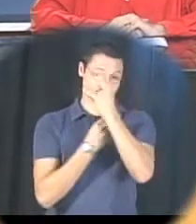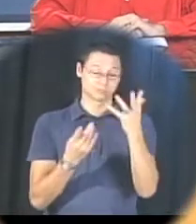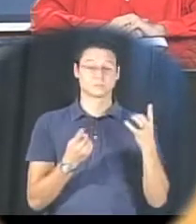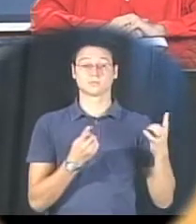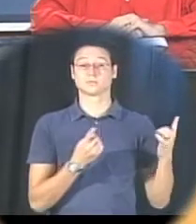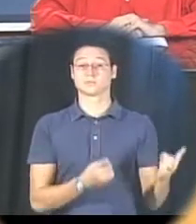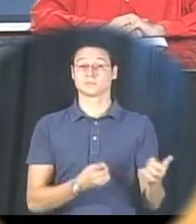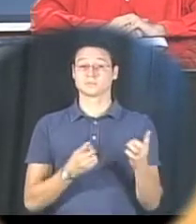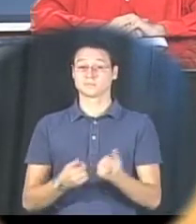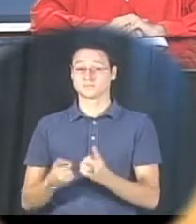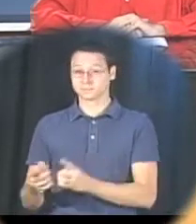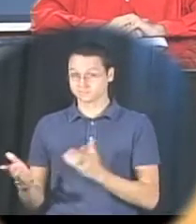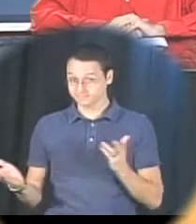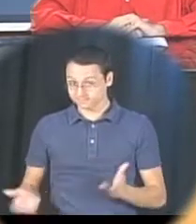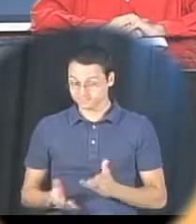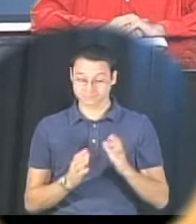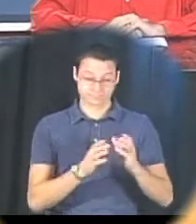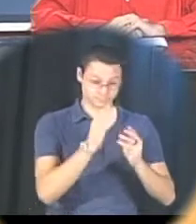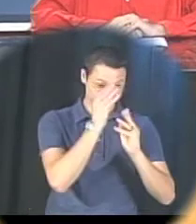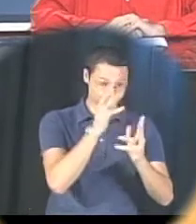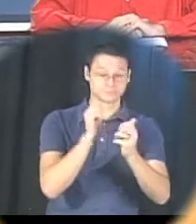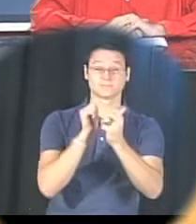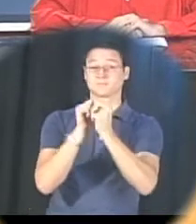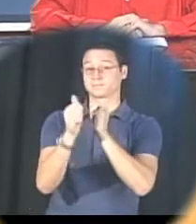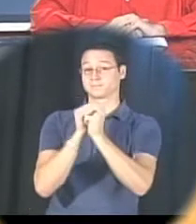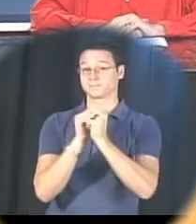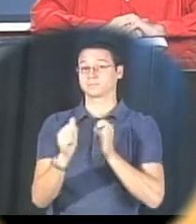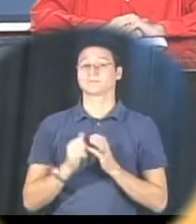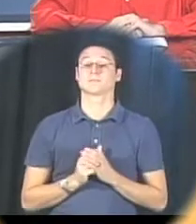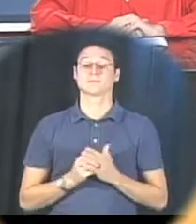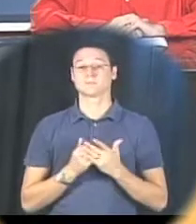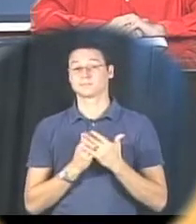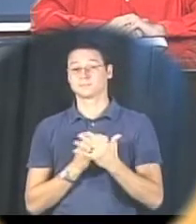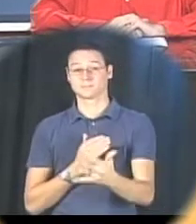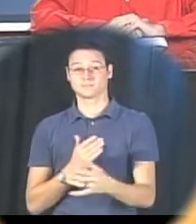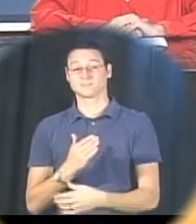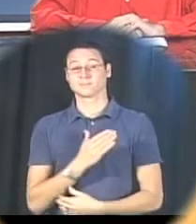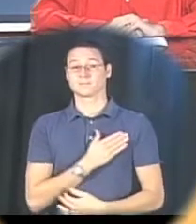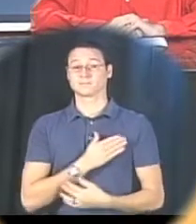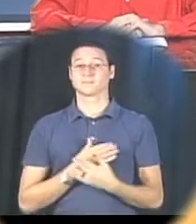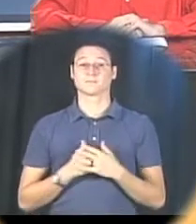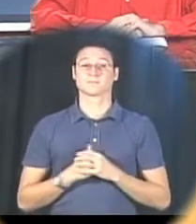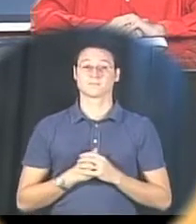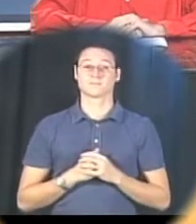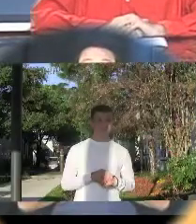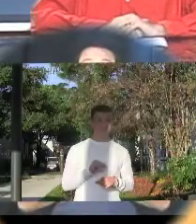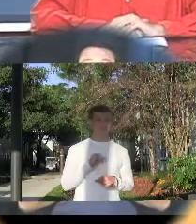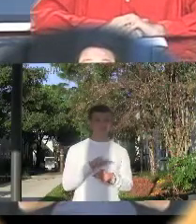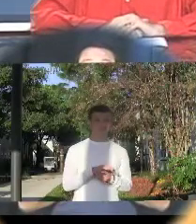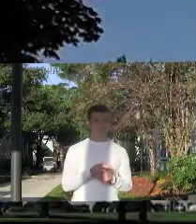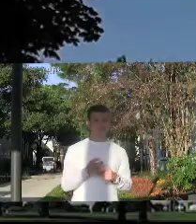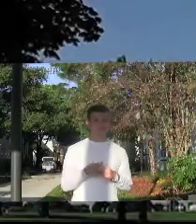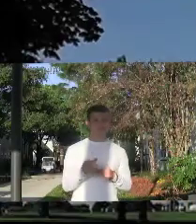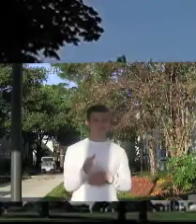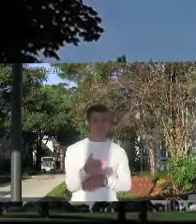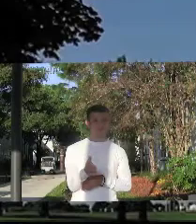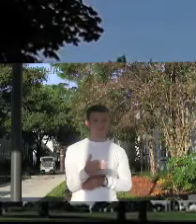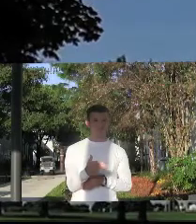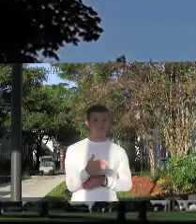upcoming dates, events, club news, sports. All this and more coming up after the pledge.